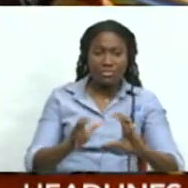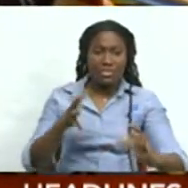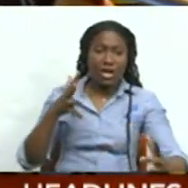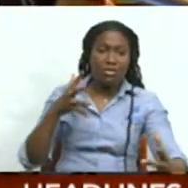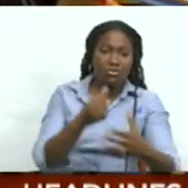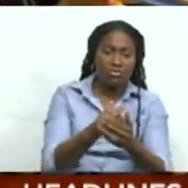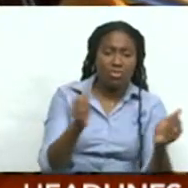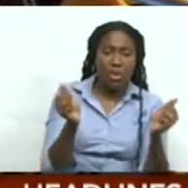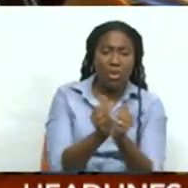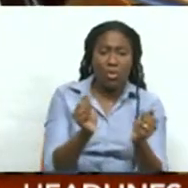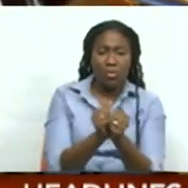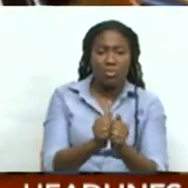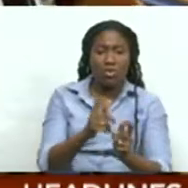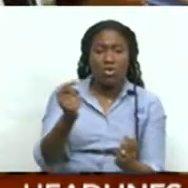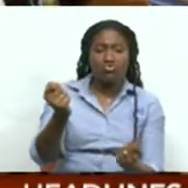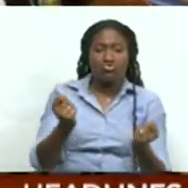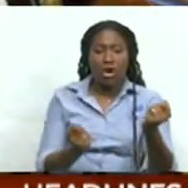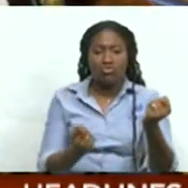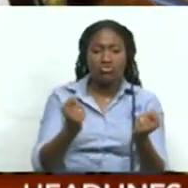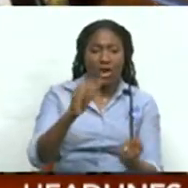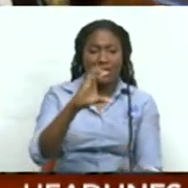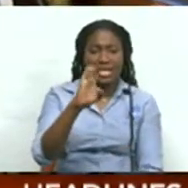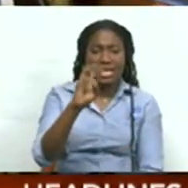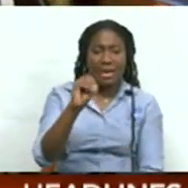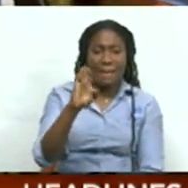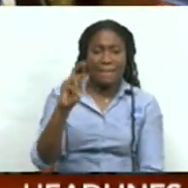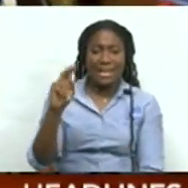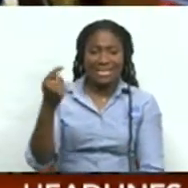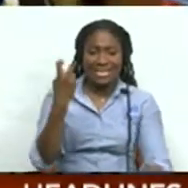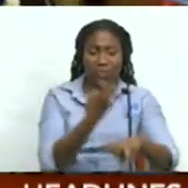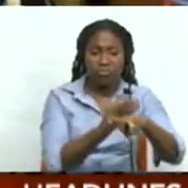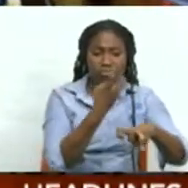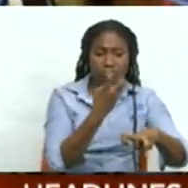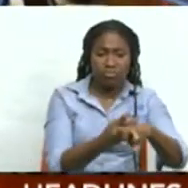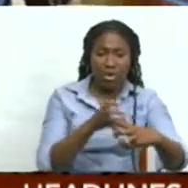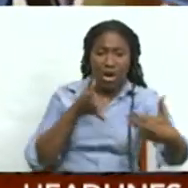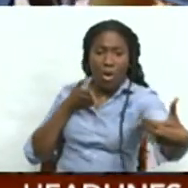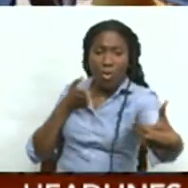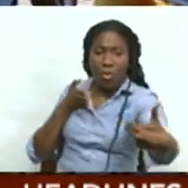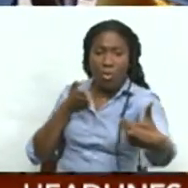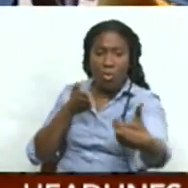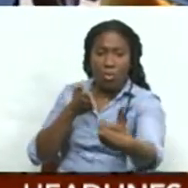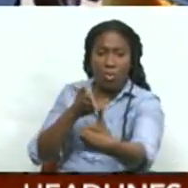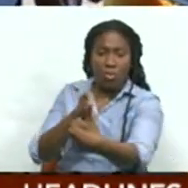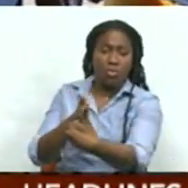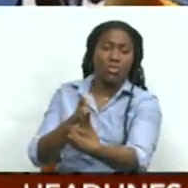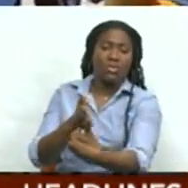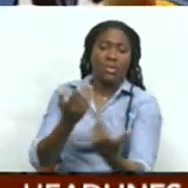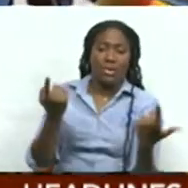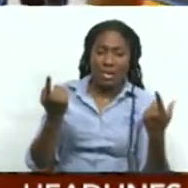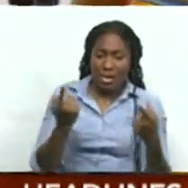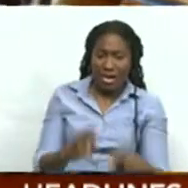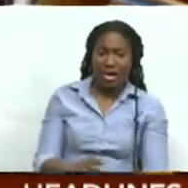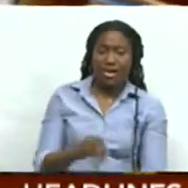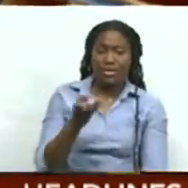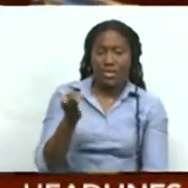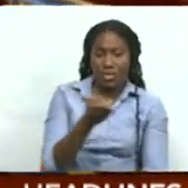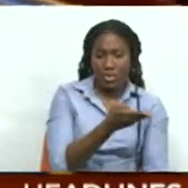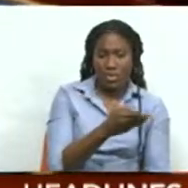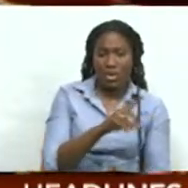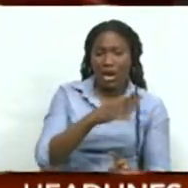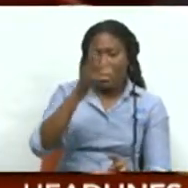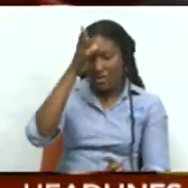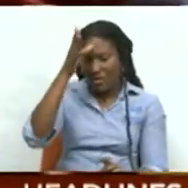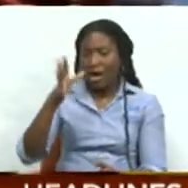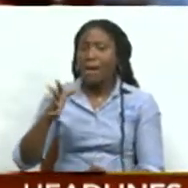cement truck, which was proceeding in the opposite direction along the M2 Ring Road. Simran died at the scene while her father, mother, and